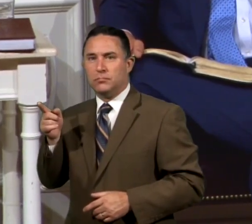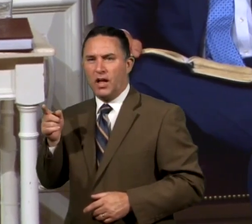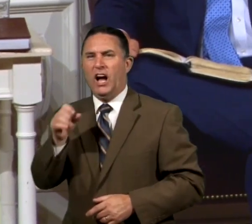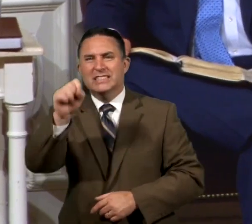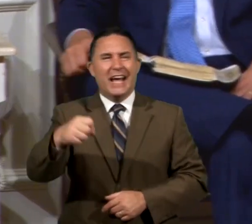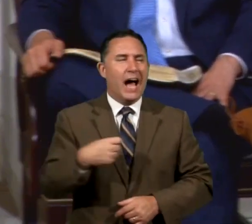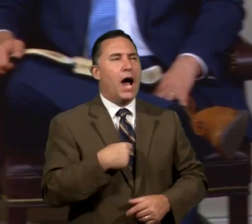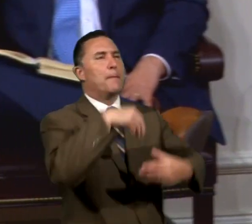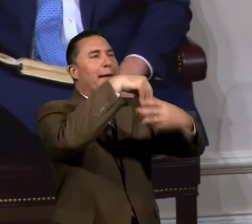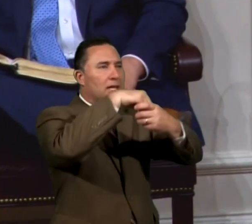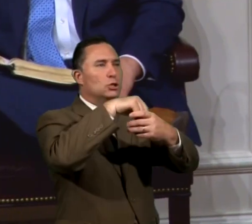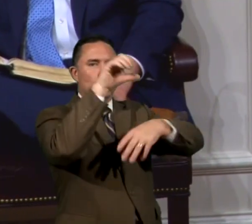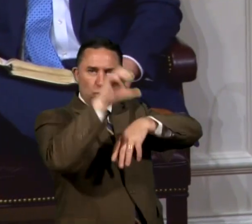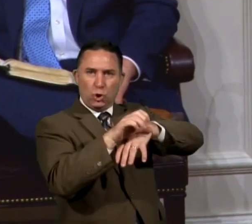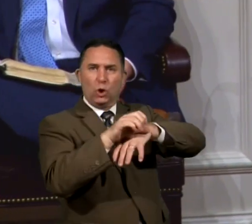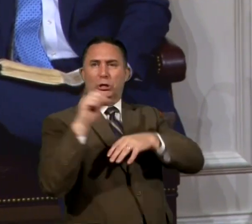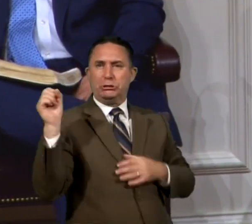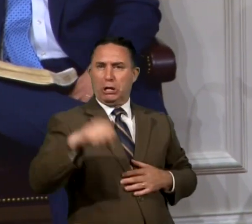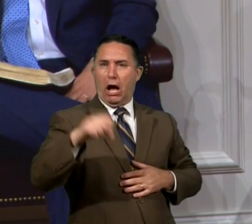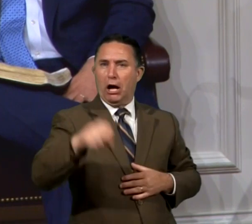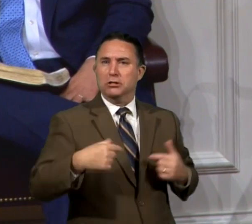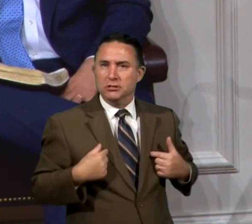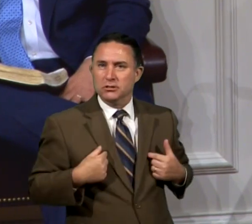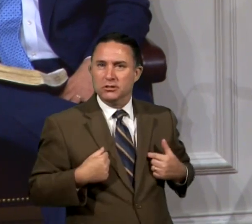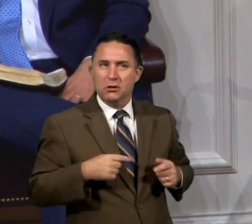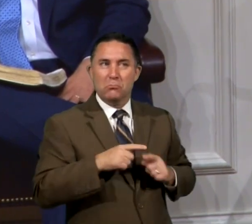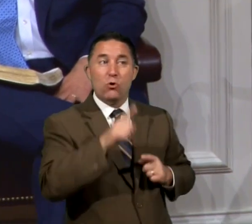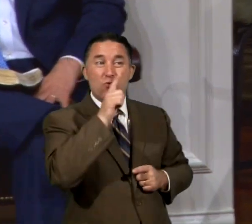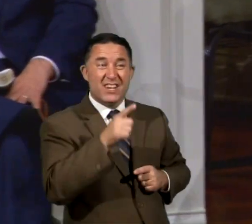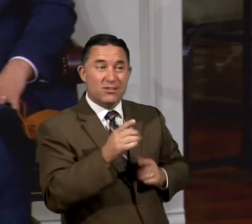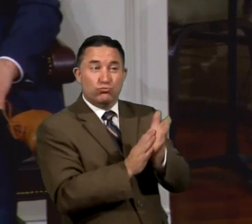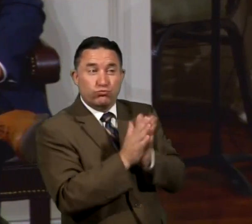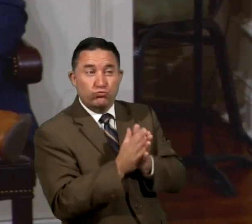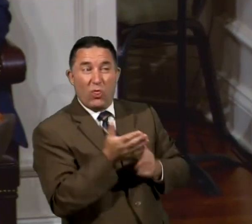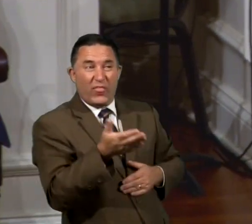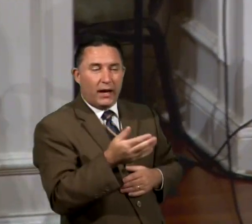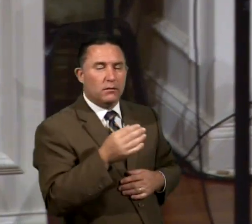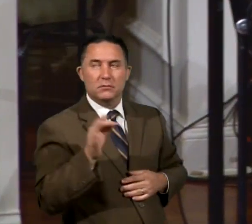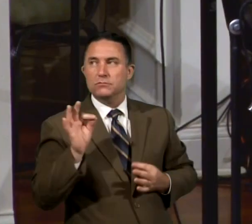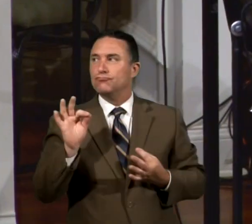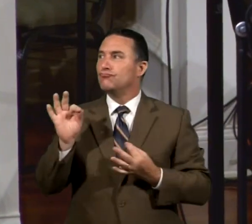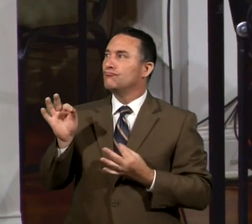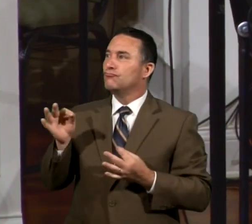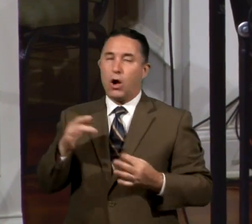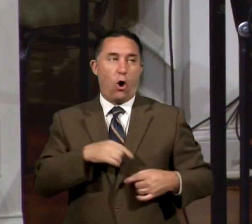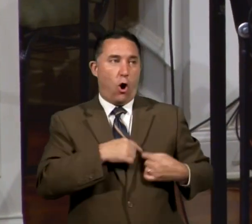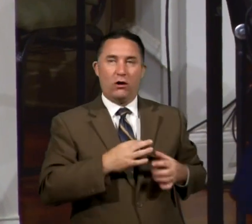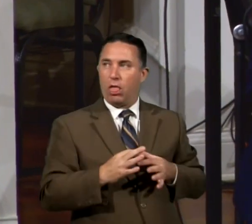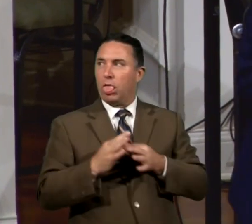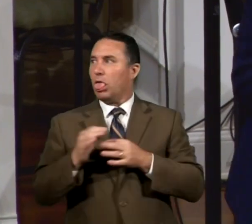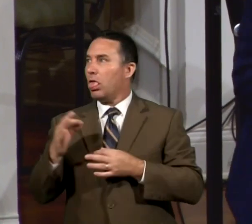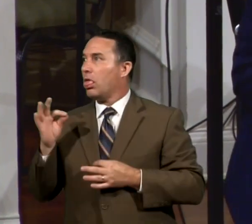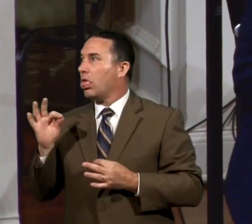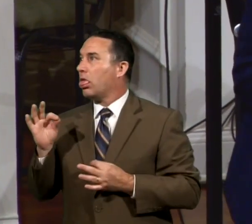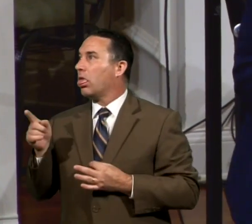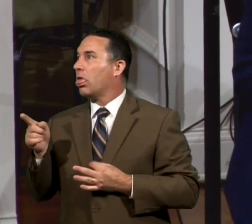Yes, I was in the church, but I really wasn't there. My sight was out there. My heart was out there.